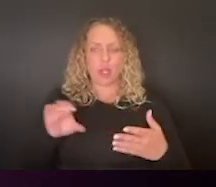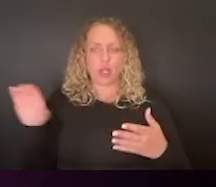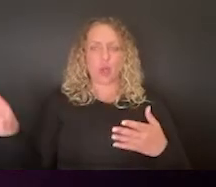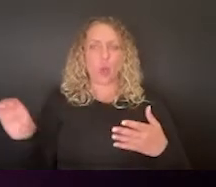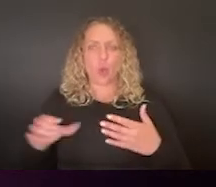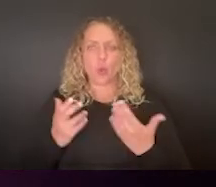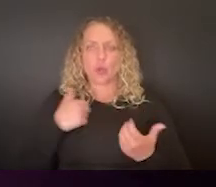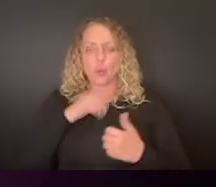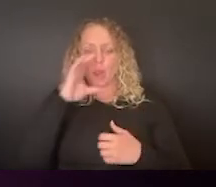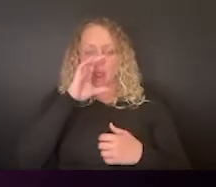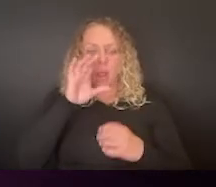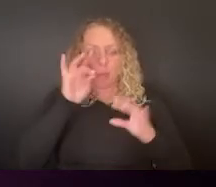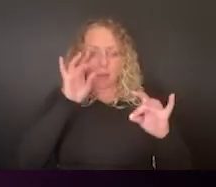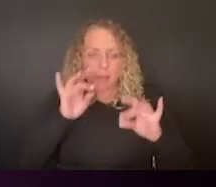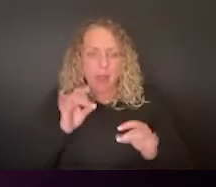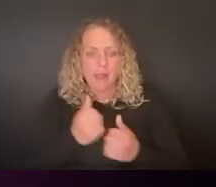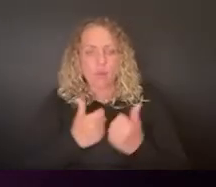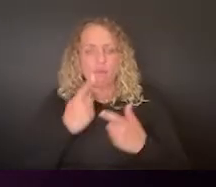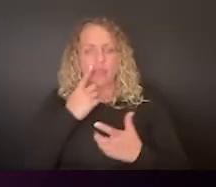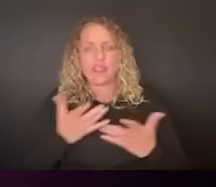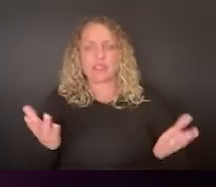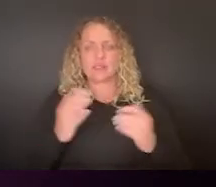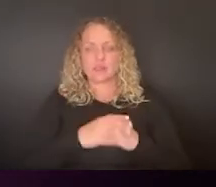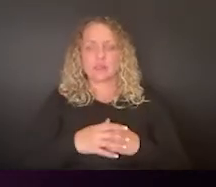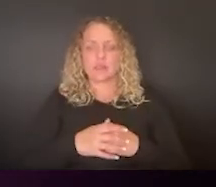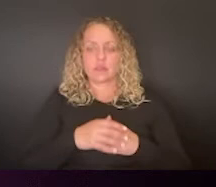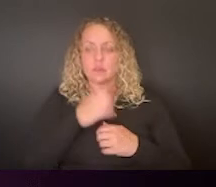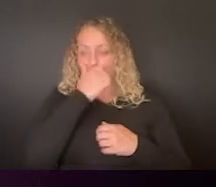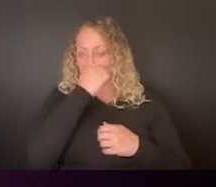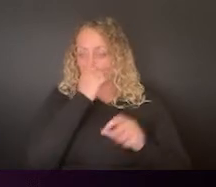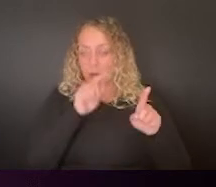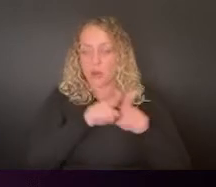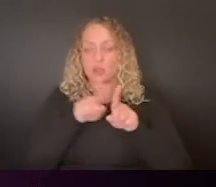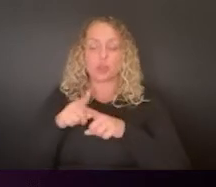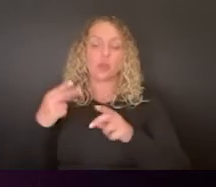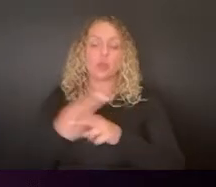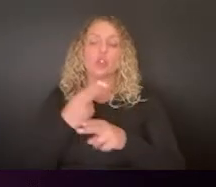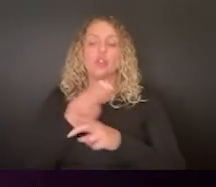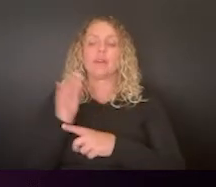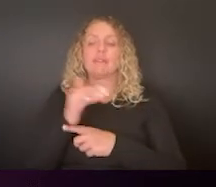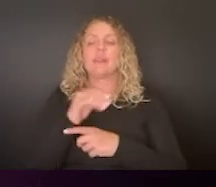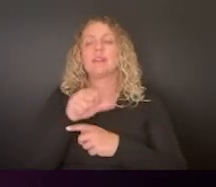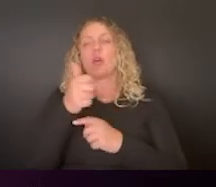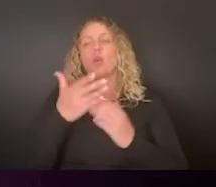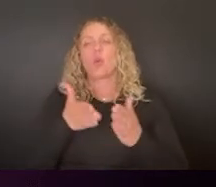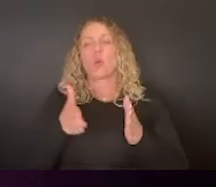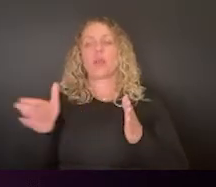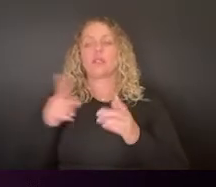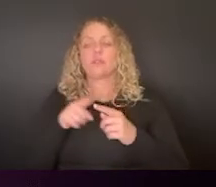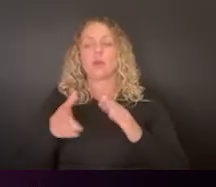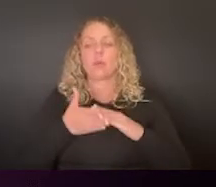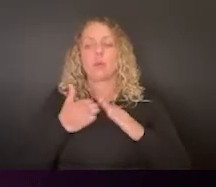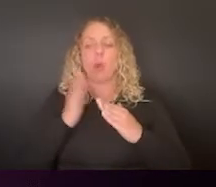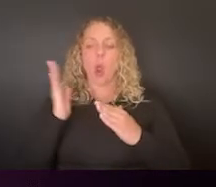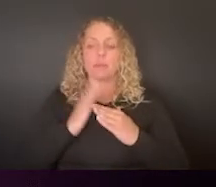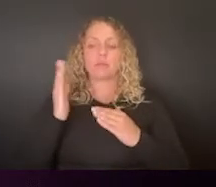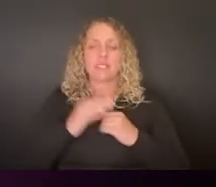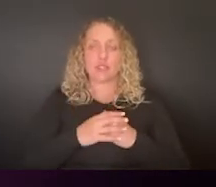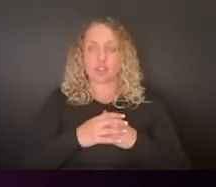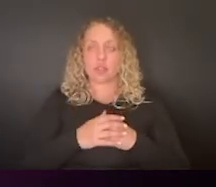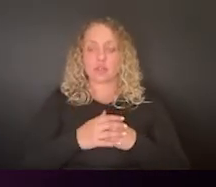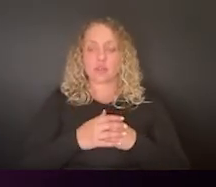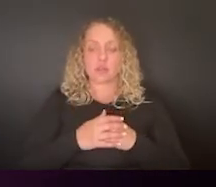for each component. And when it's time to remove legacy styles, we just remove a block of code. So we're not hunting and pecking everywhere for